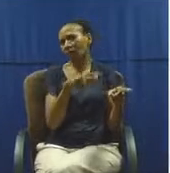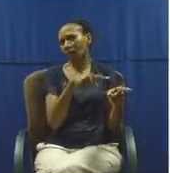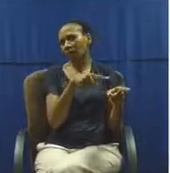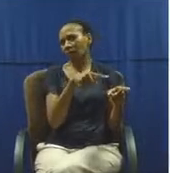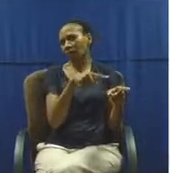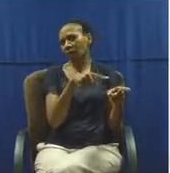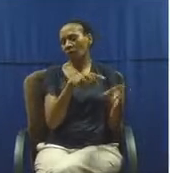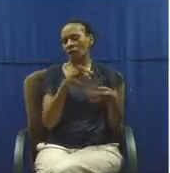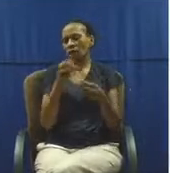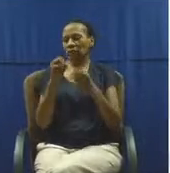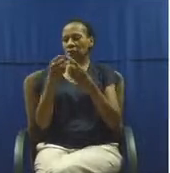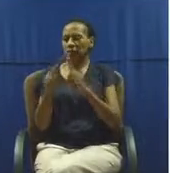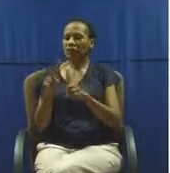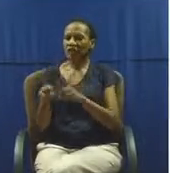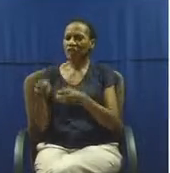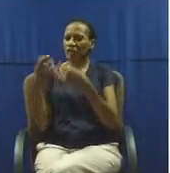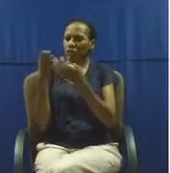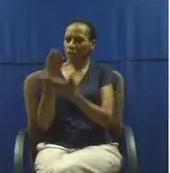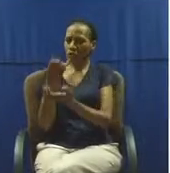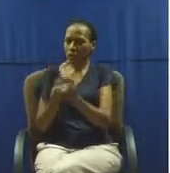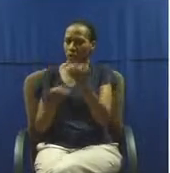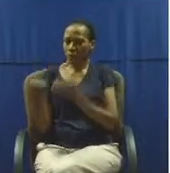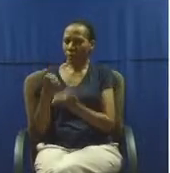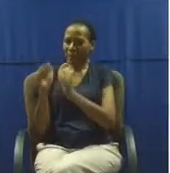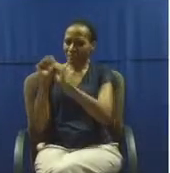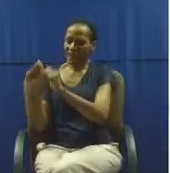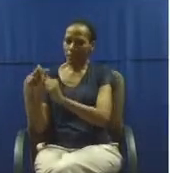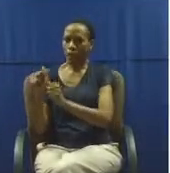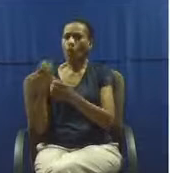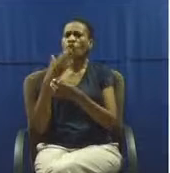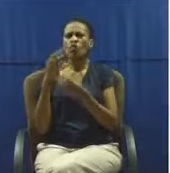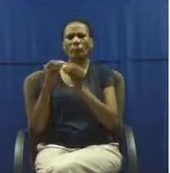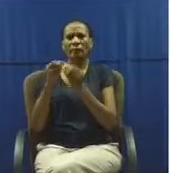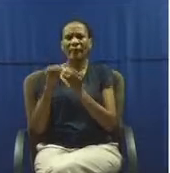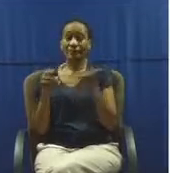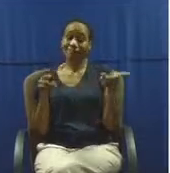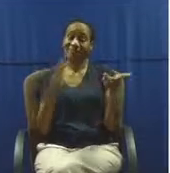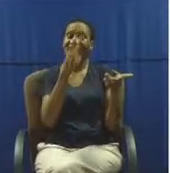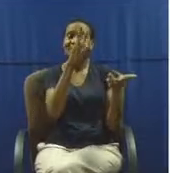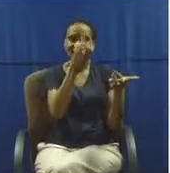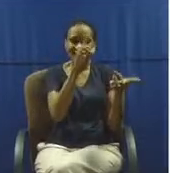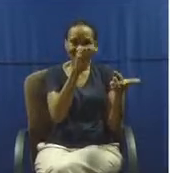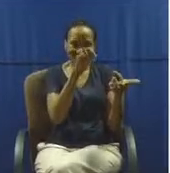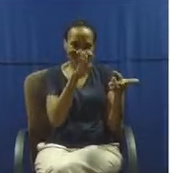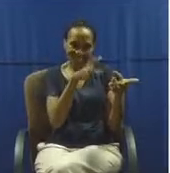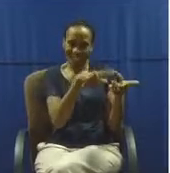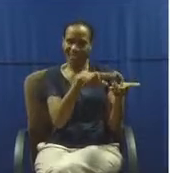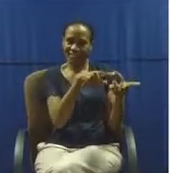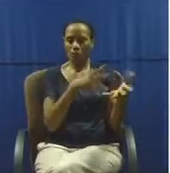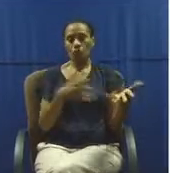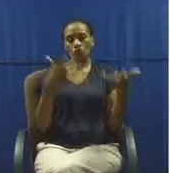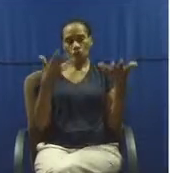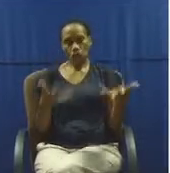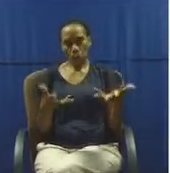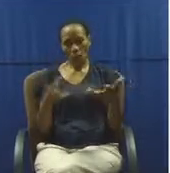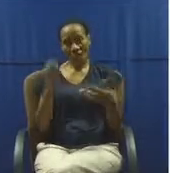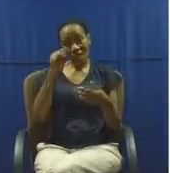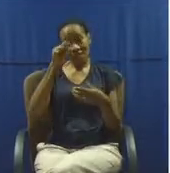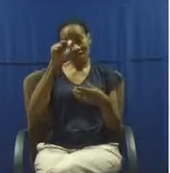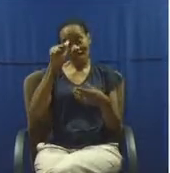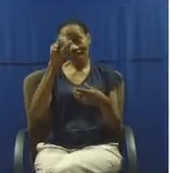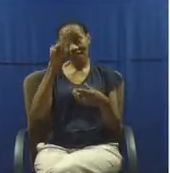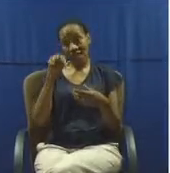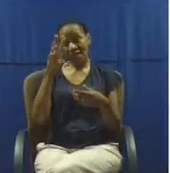Most of the equipment that they have were made by Dinel. So therefore, the twinning between SANDF